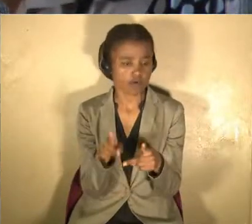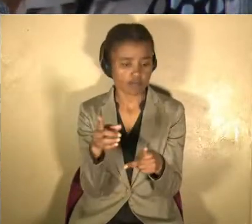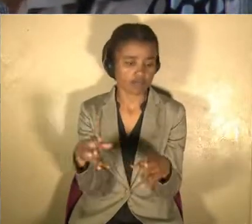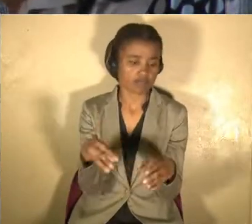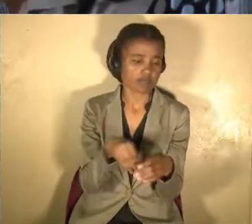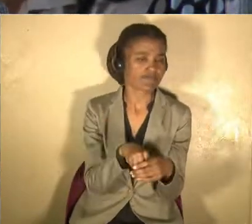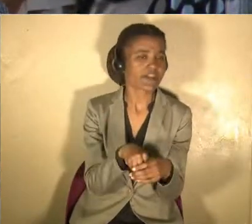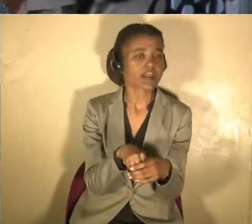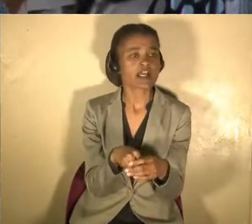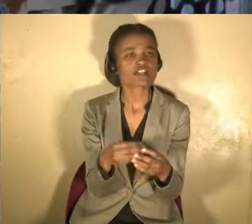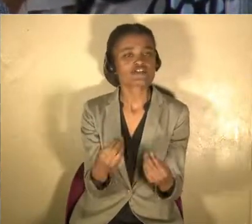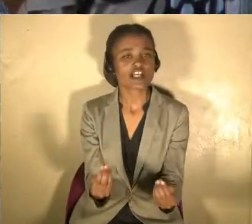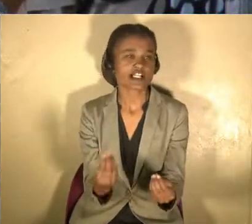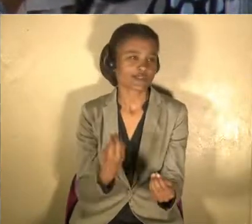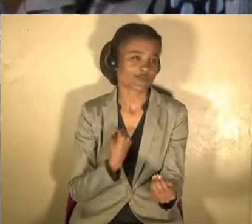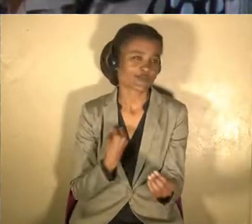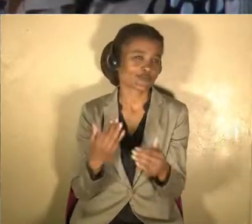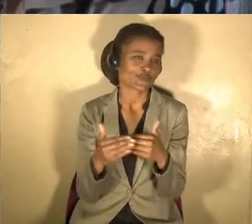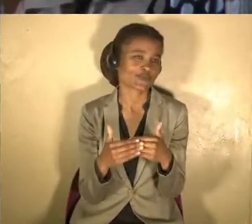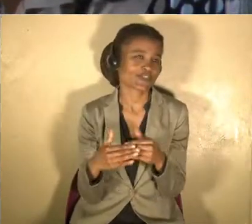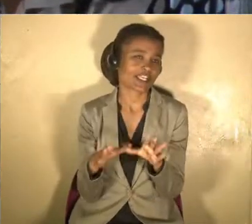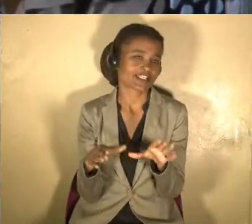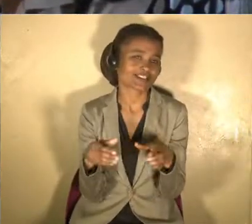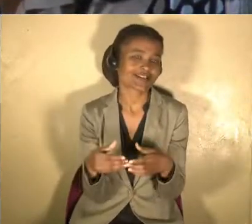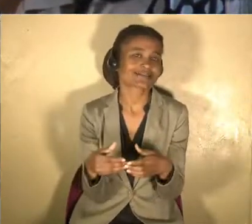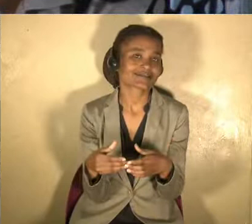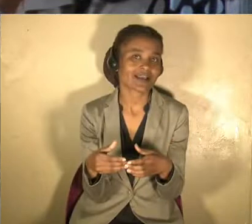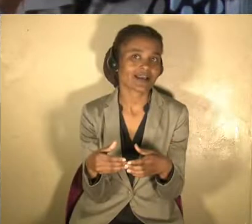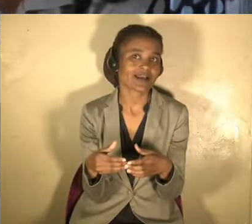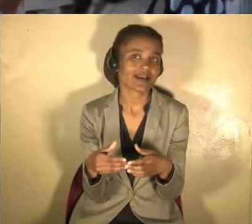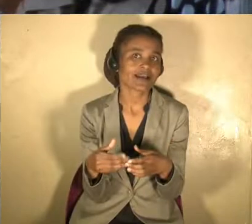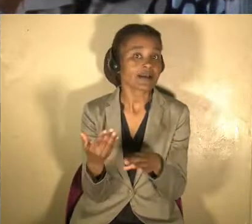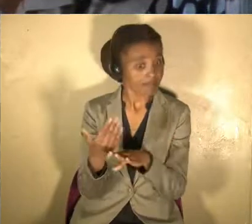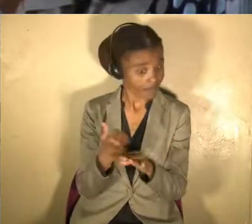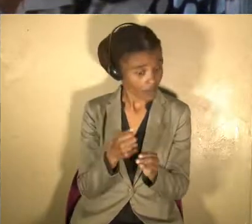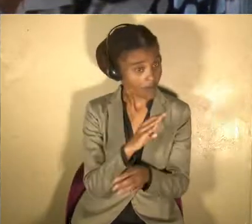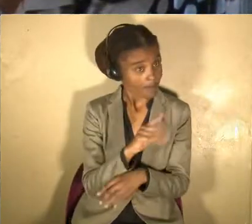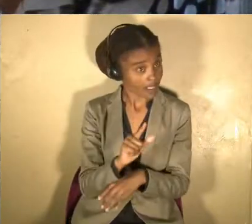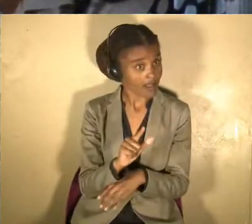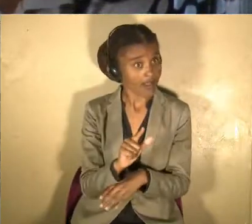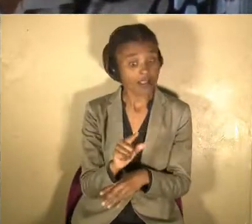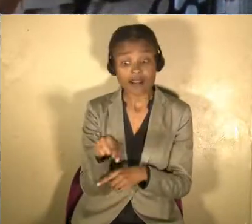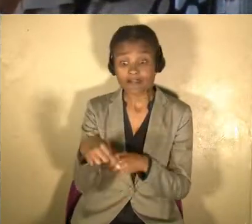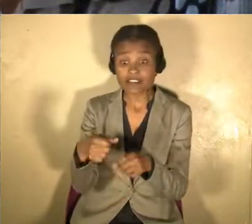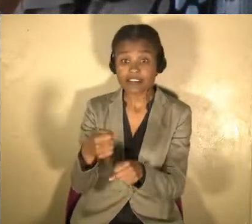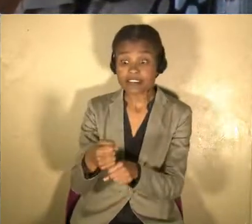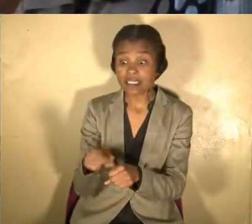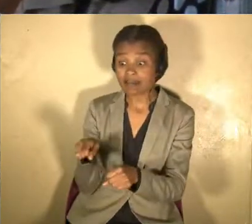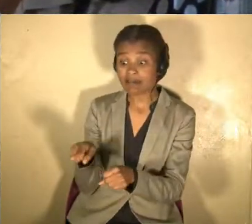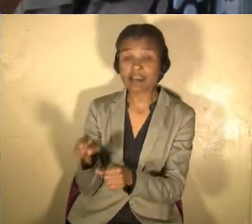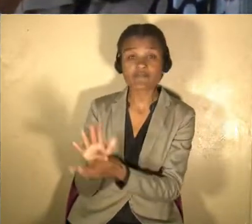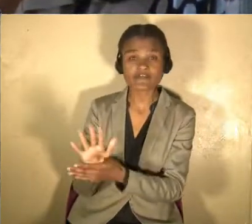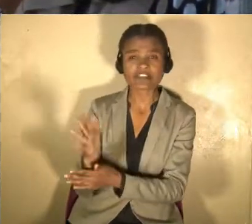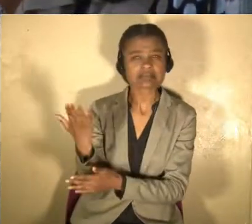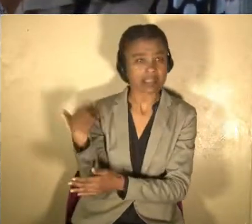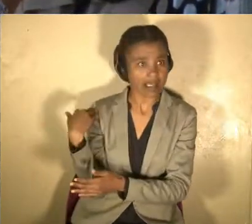teng, and utlo turn 18, let's say this year or early next year.